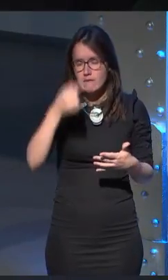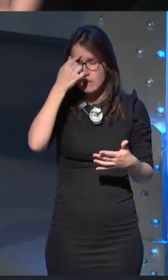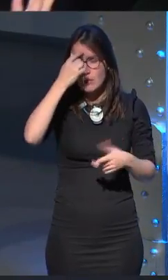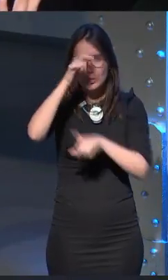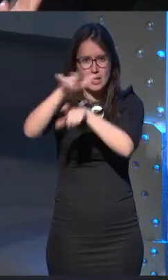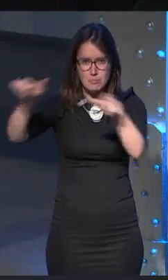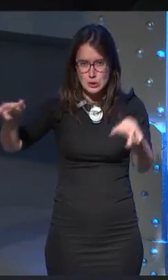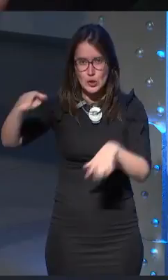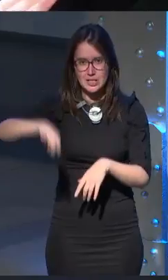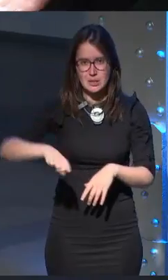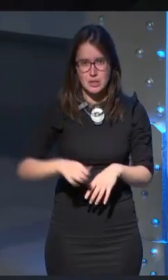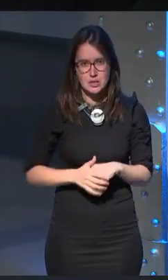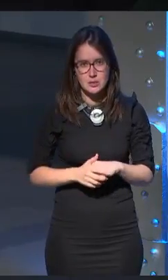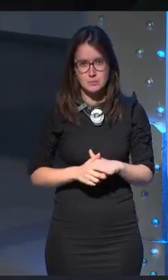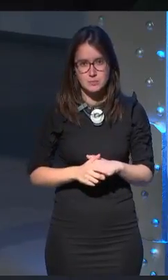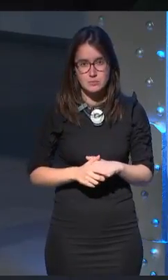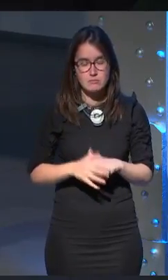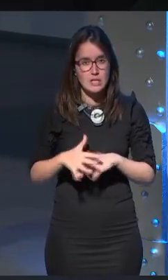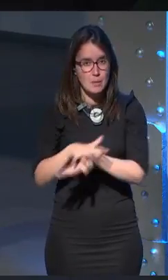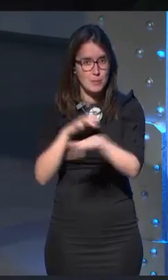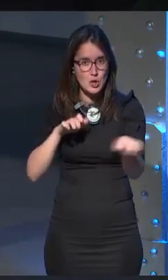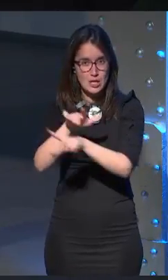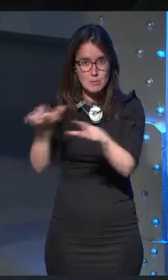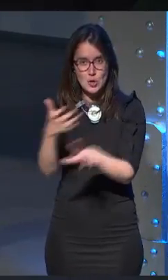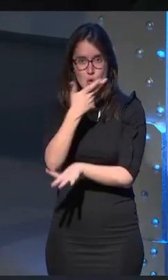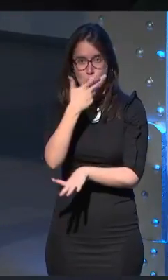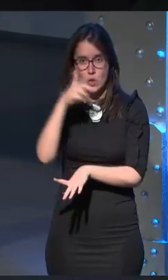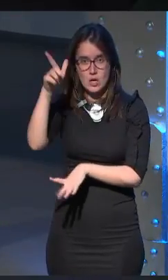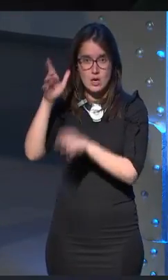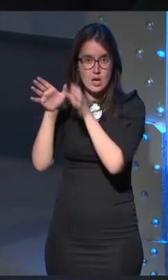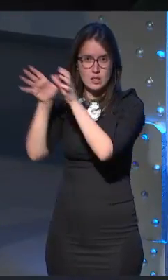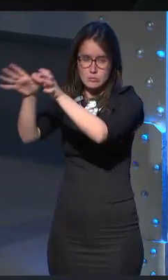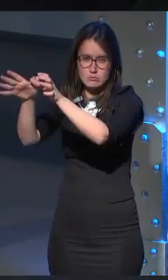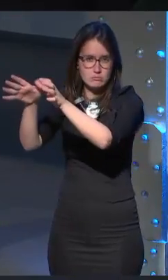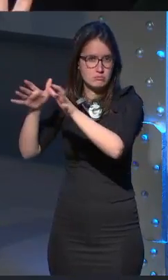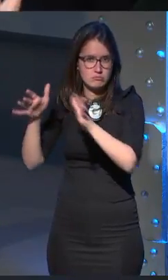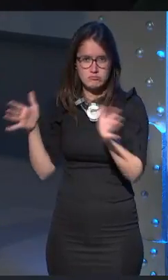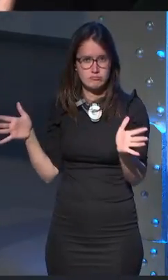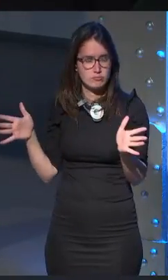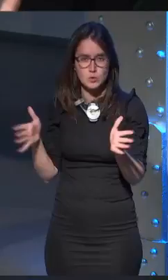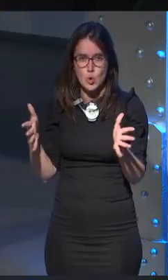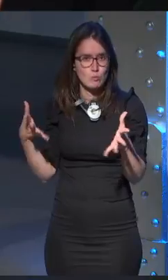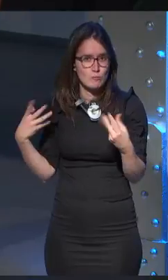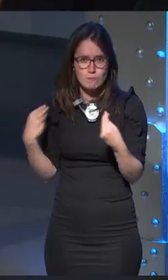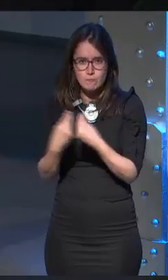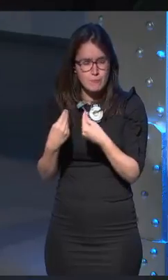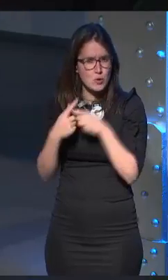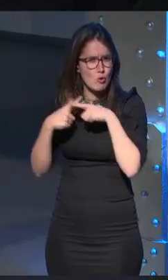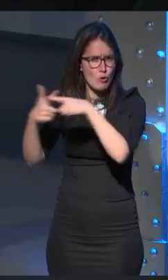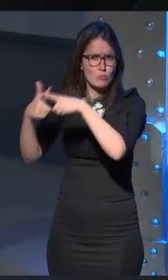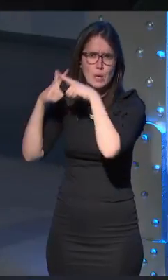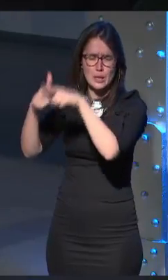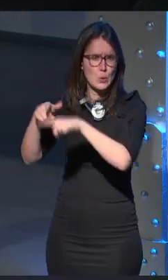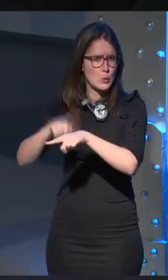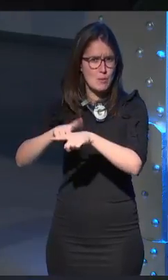people are back on Earth, most of them, actually one of them went up again. He's up there now, but, I miss the people that I was there with.